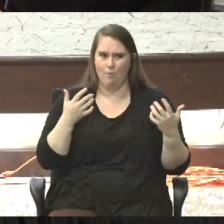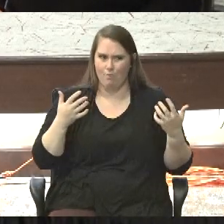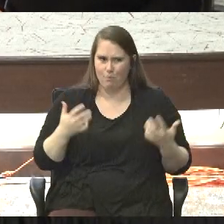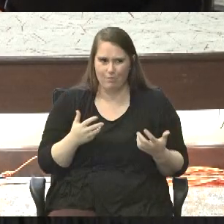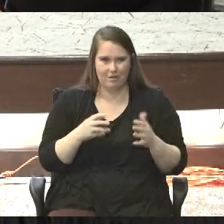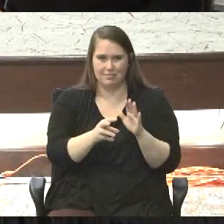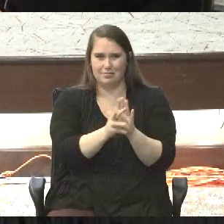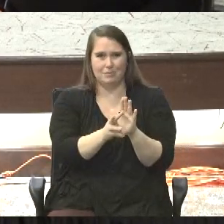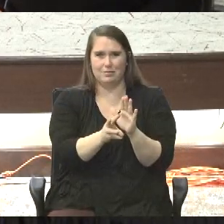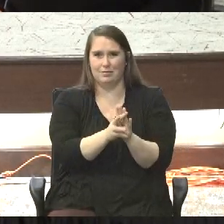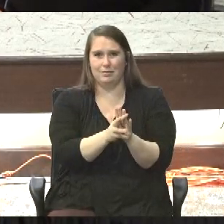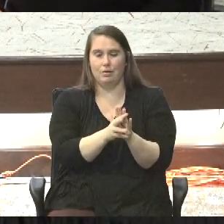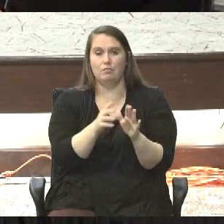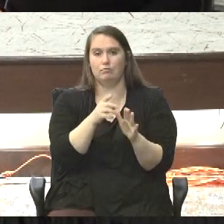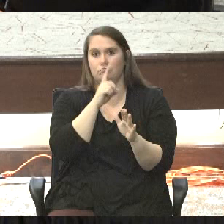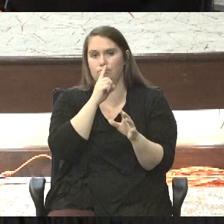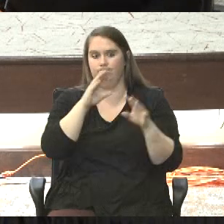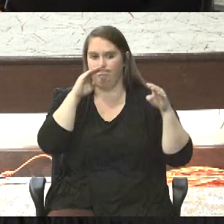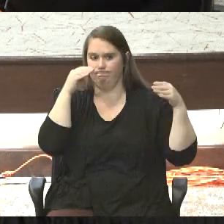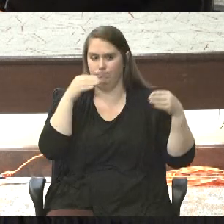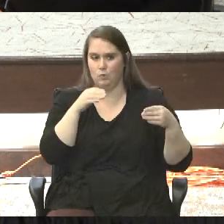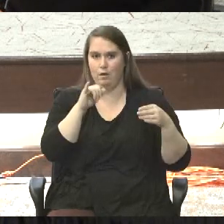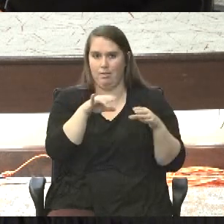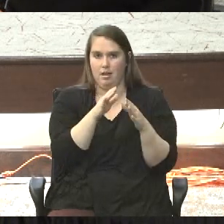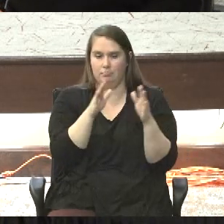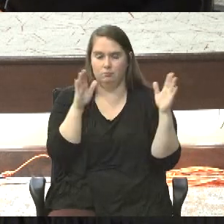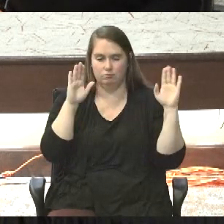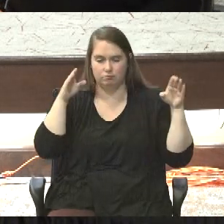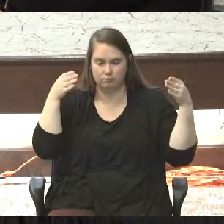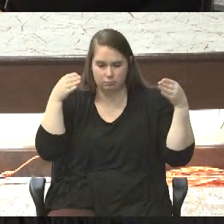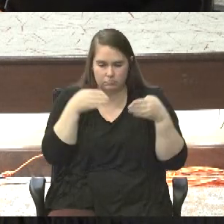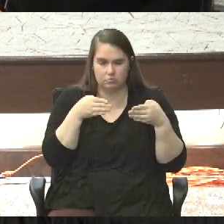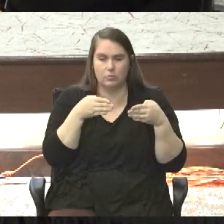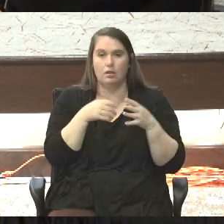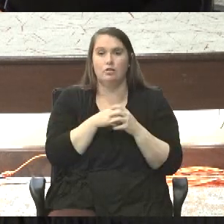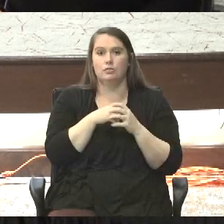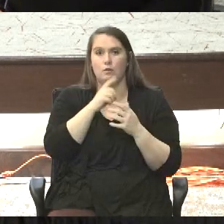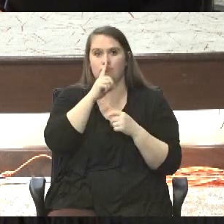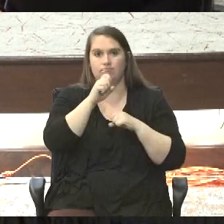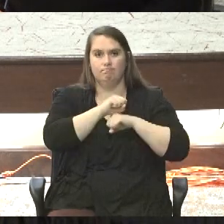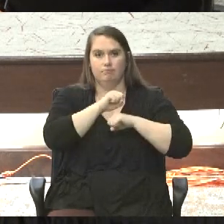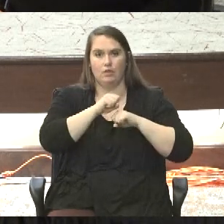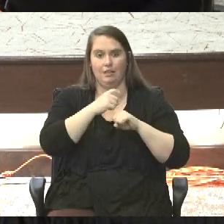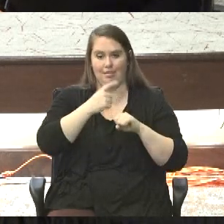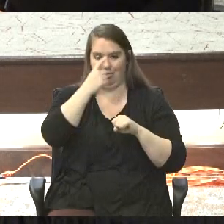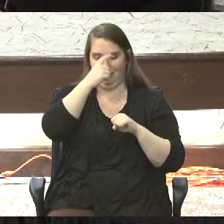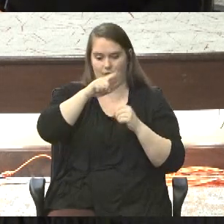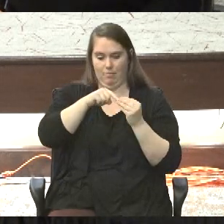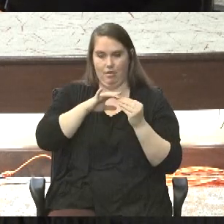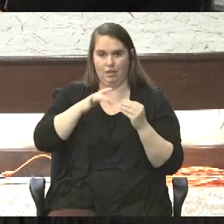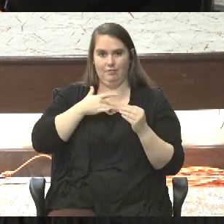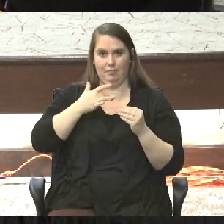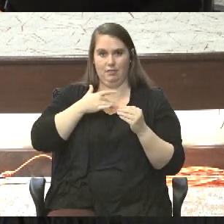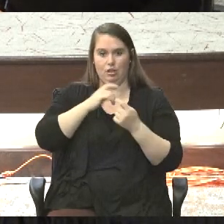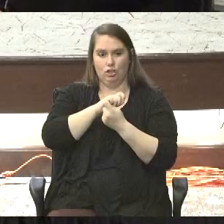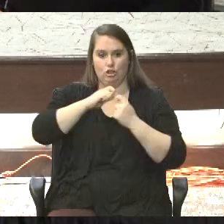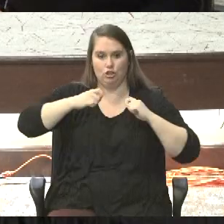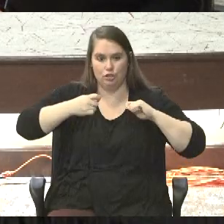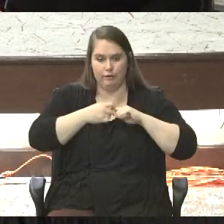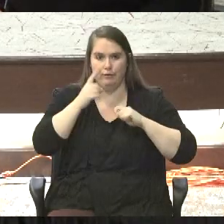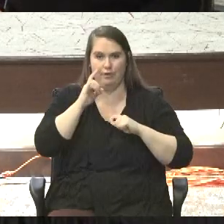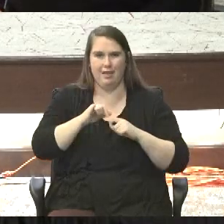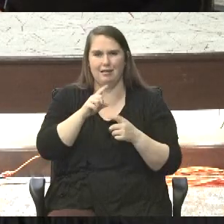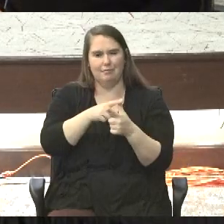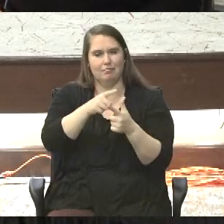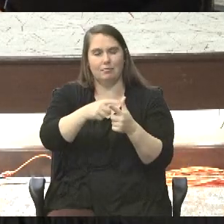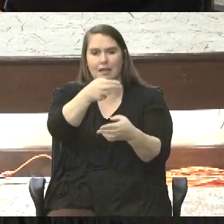really doing versus just kind of focusing on that small scope. And so yes, absolutely thinking through both the shift in that, but then what is the